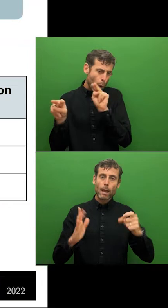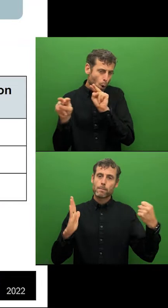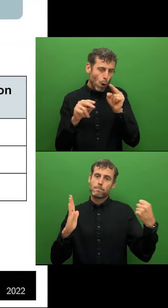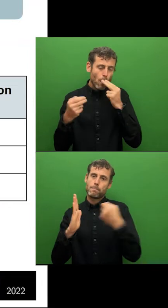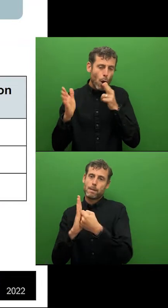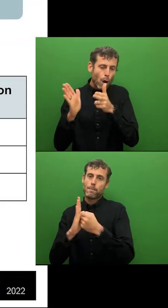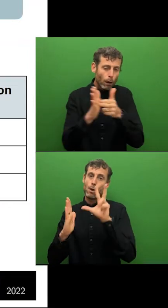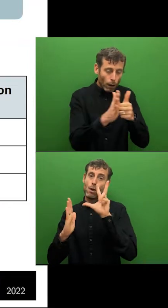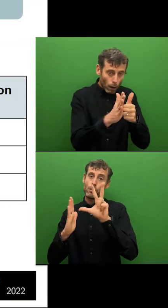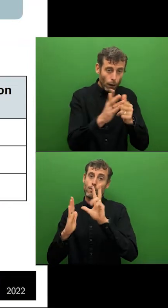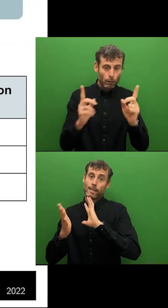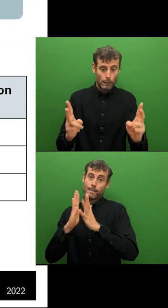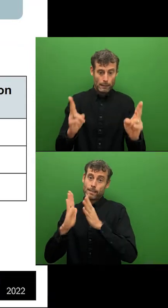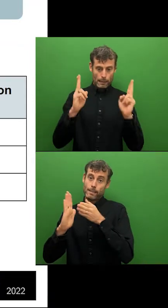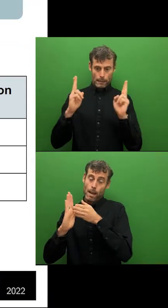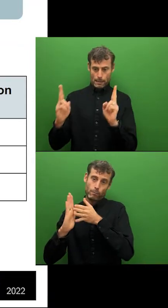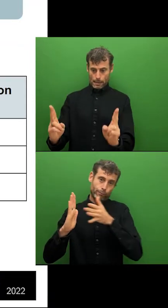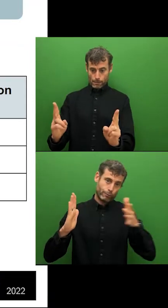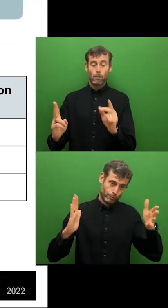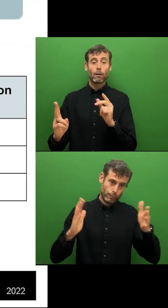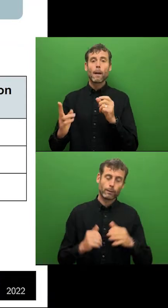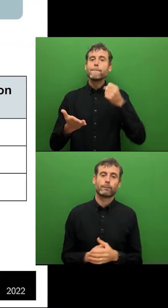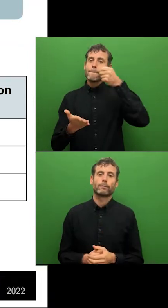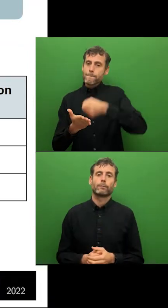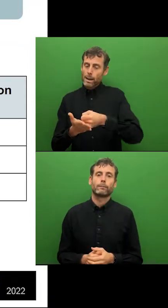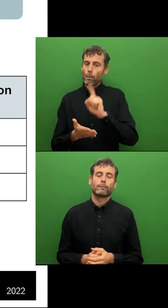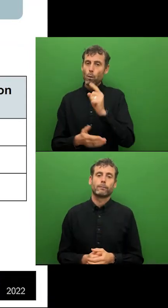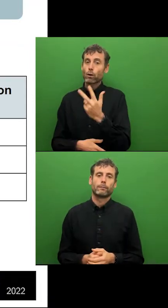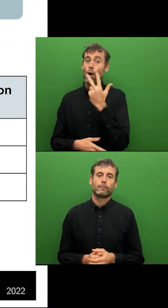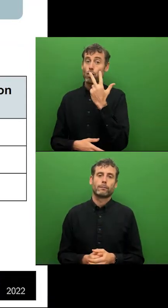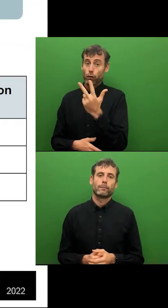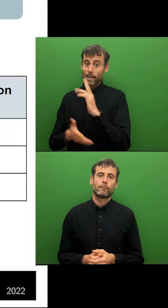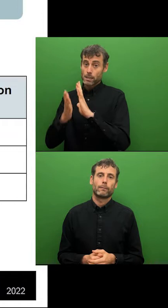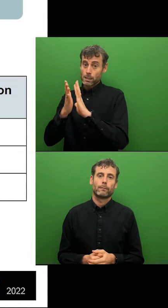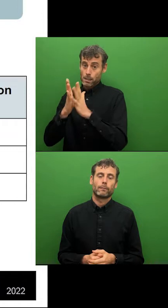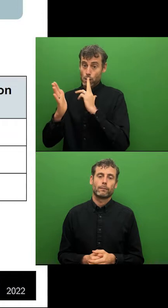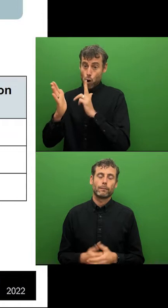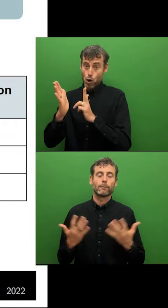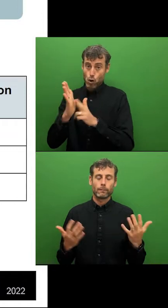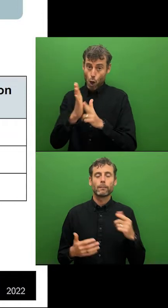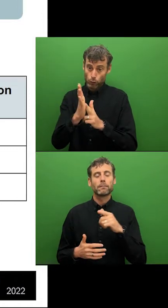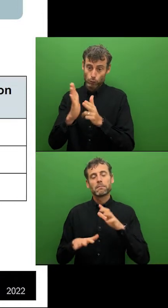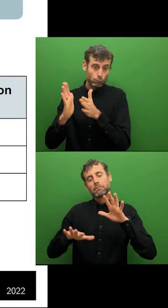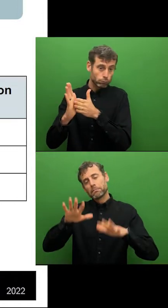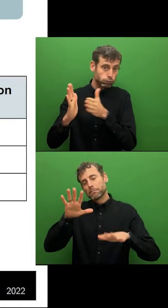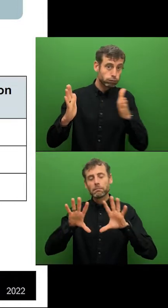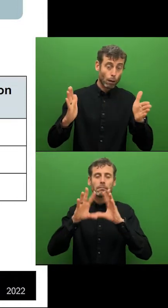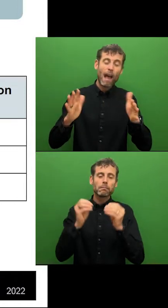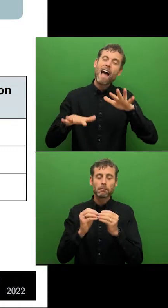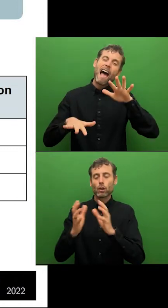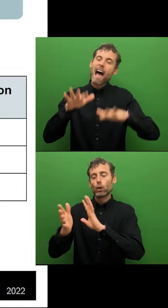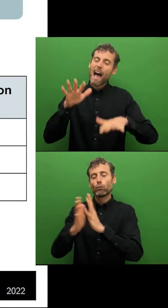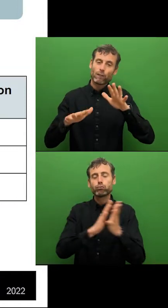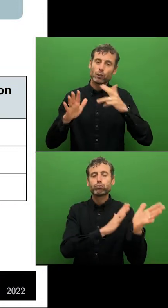gloss annotations and take segments where there are at least 3 consecutive gloss annotations. On average,